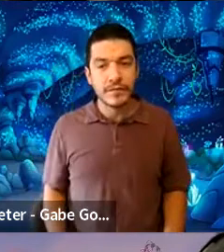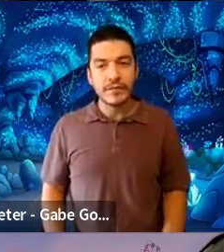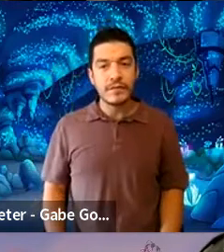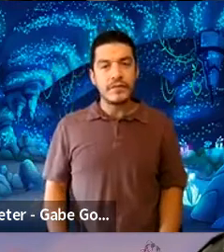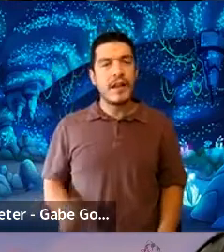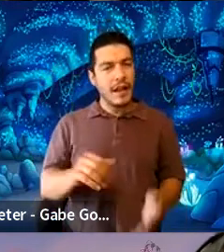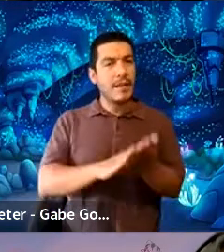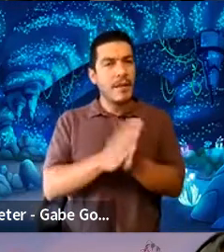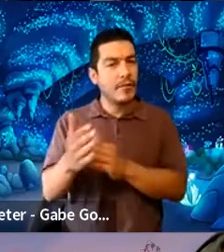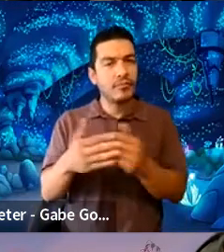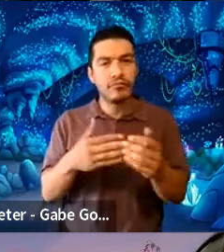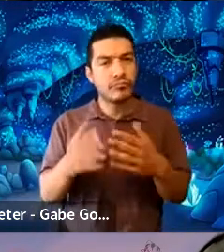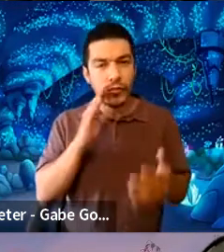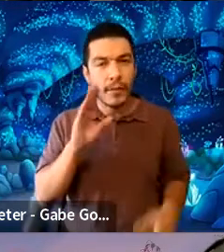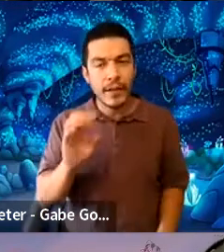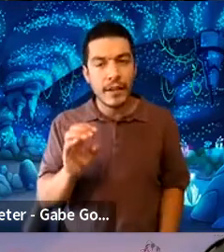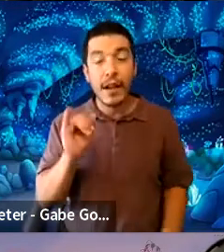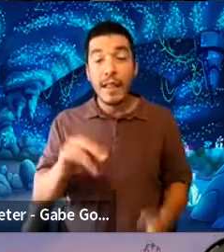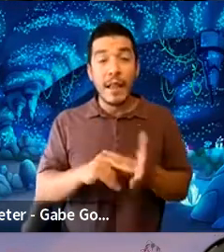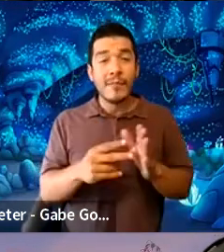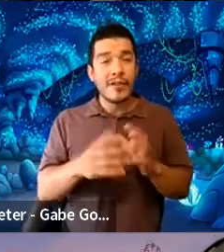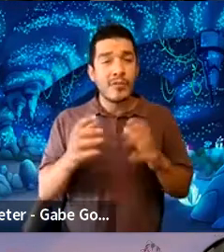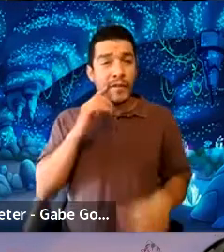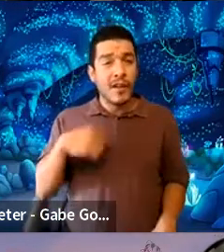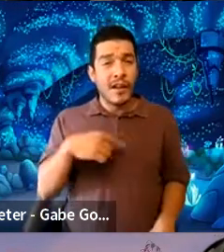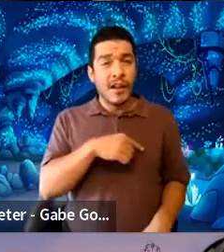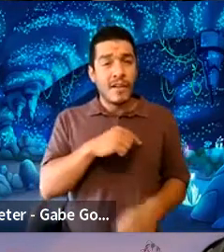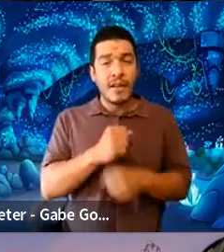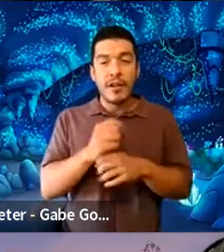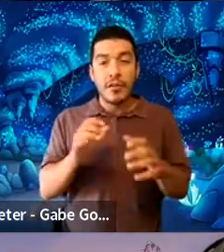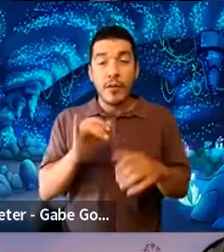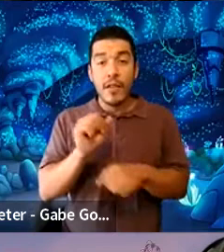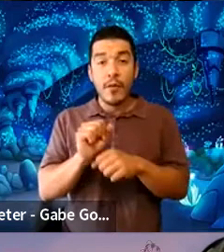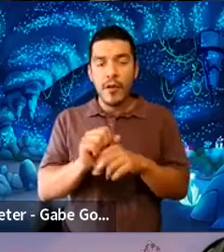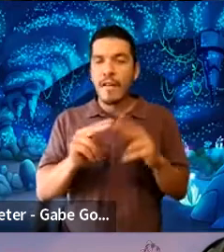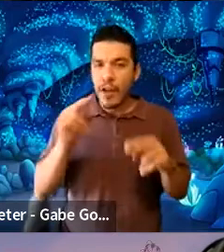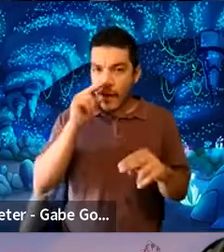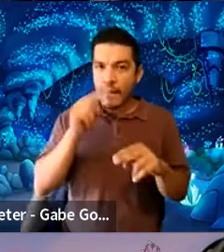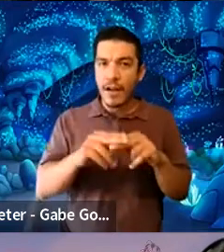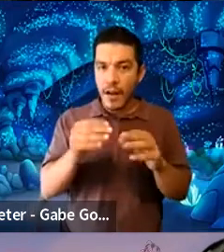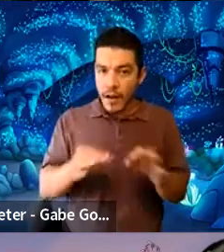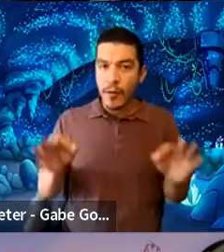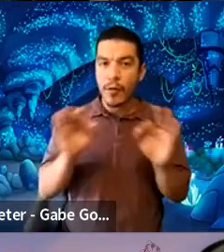be. And that meant so much to us. It made doing the work really fun and important.